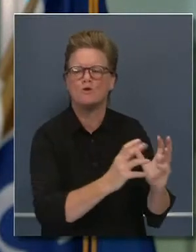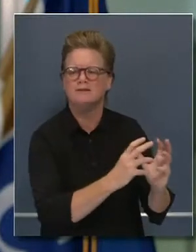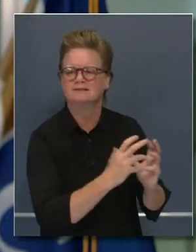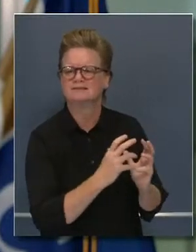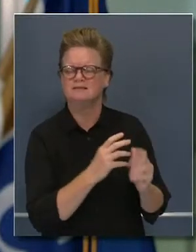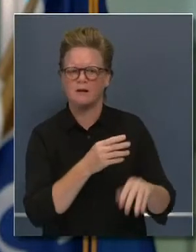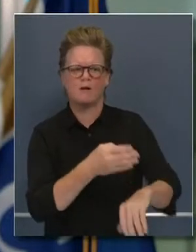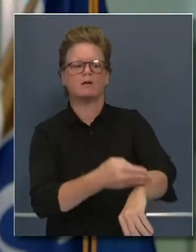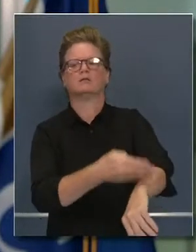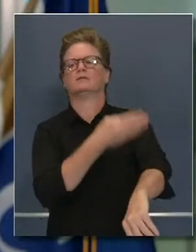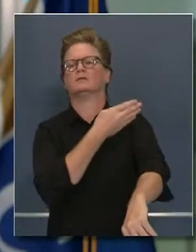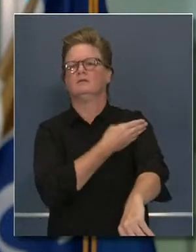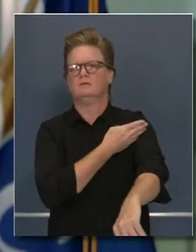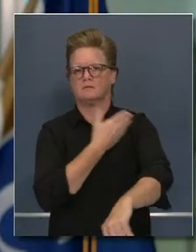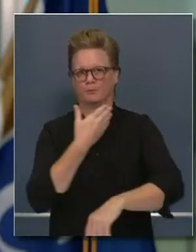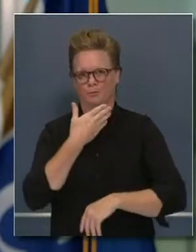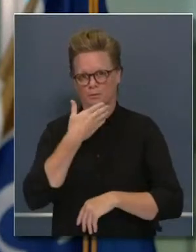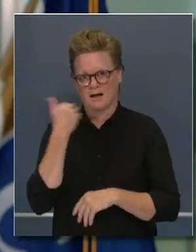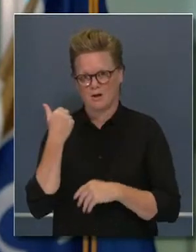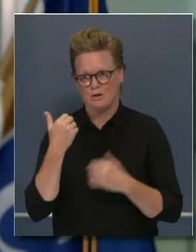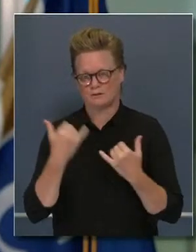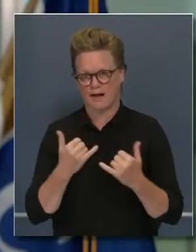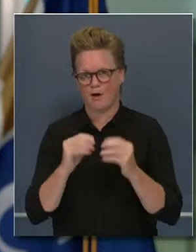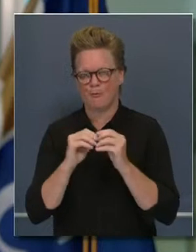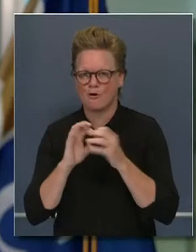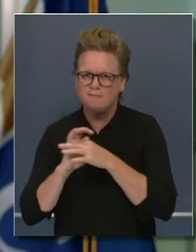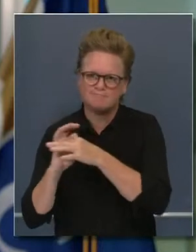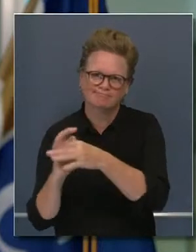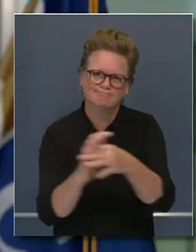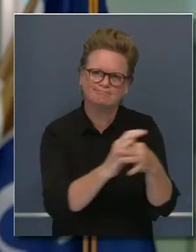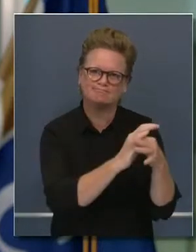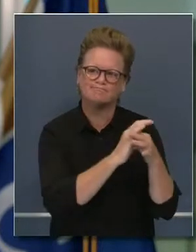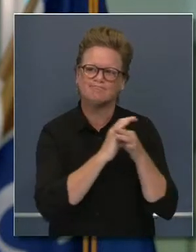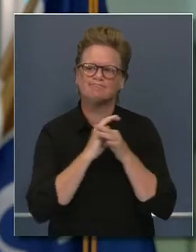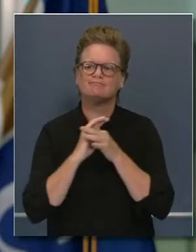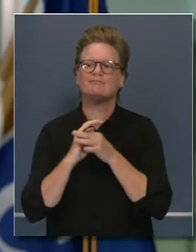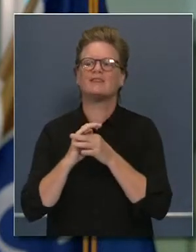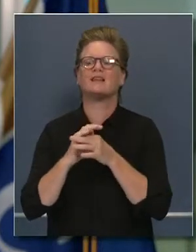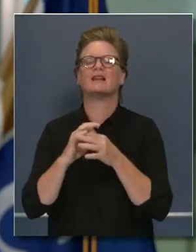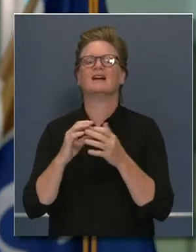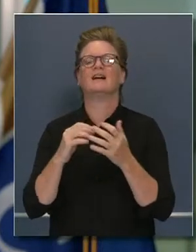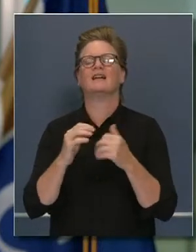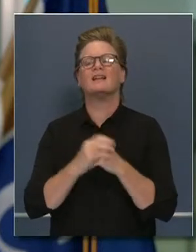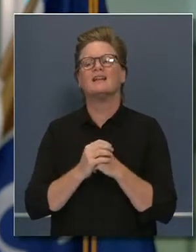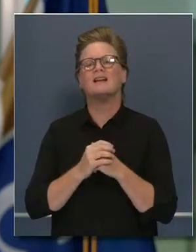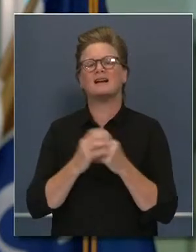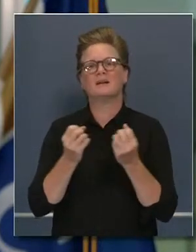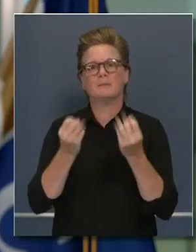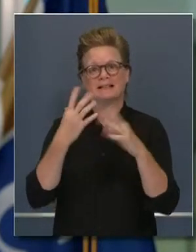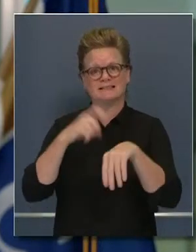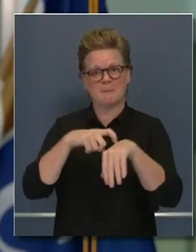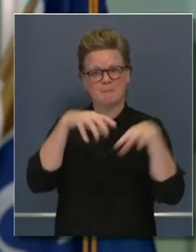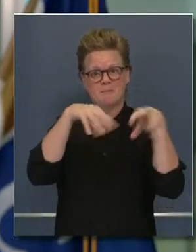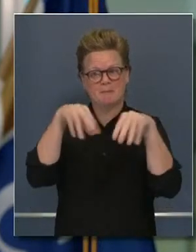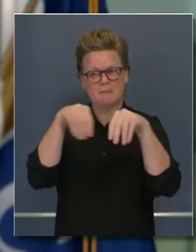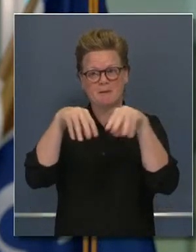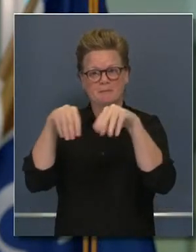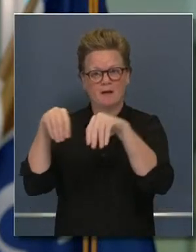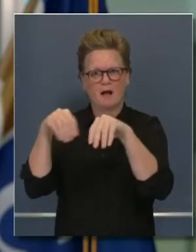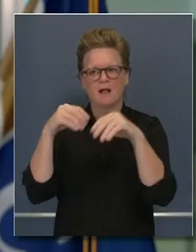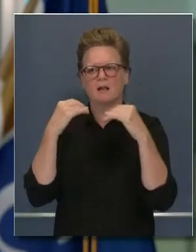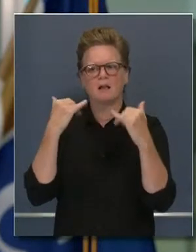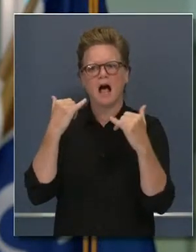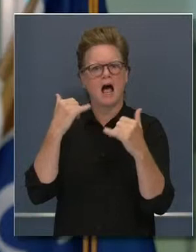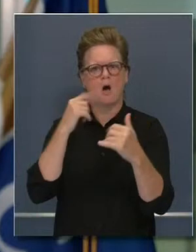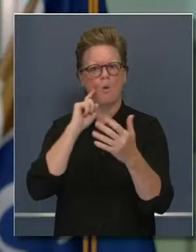time and the total number of incidences has so far looked to have